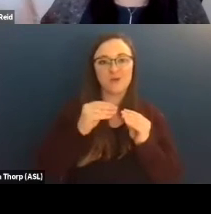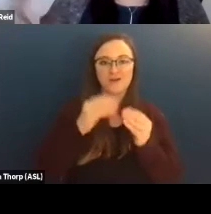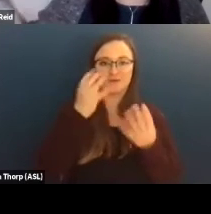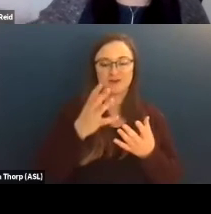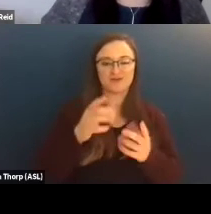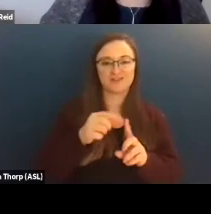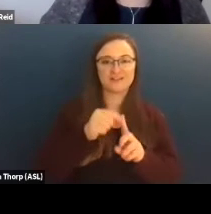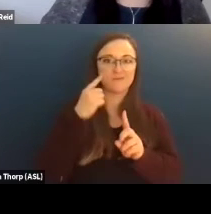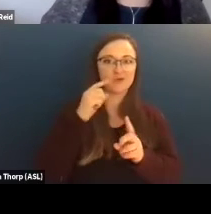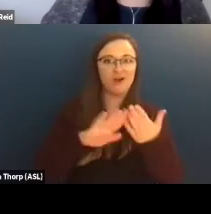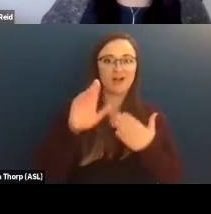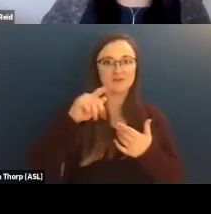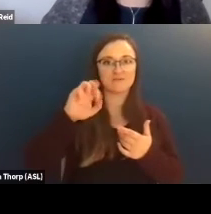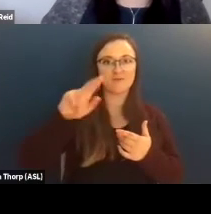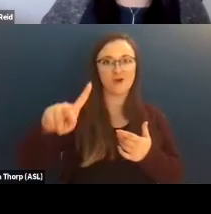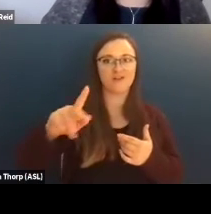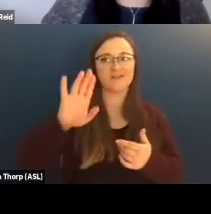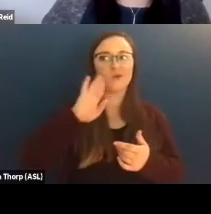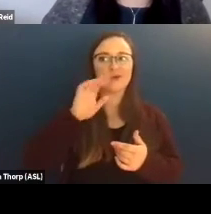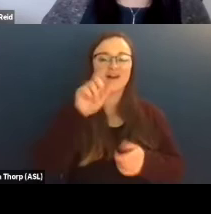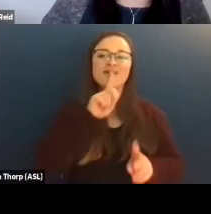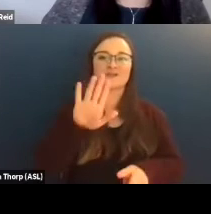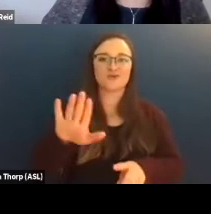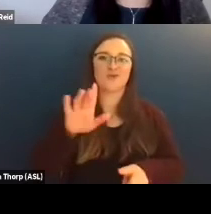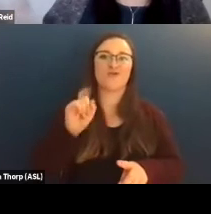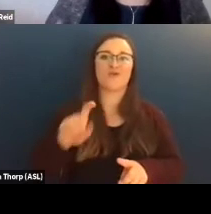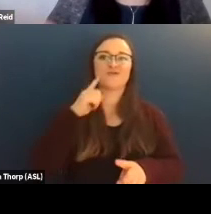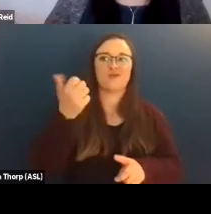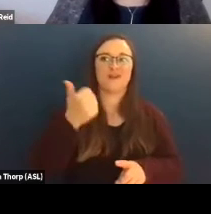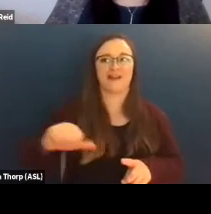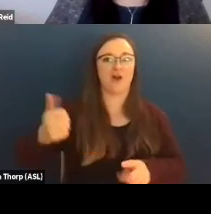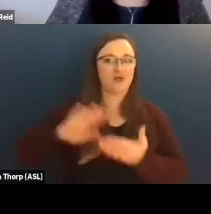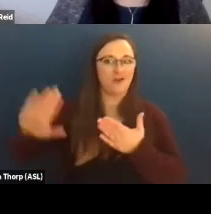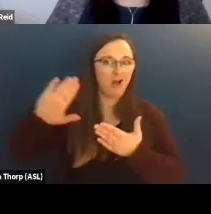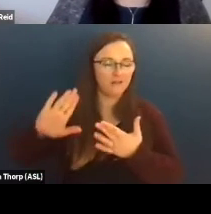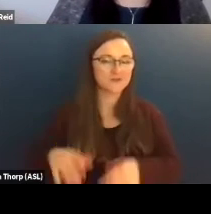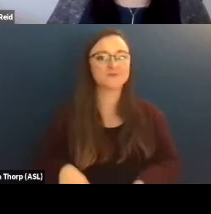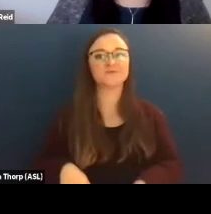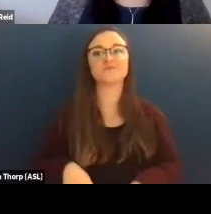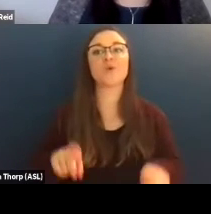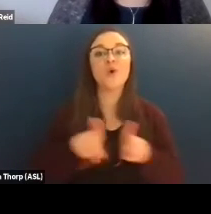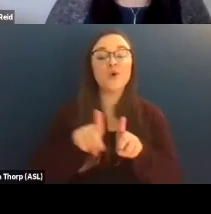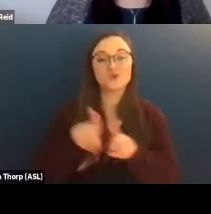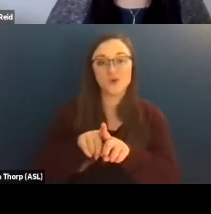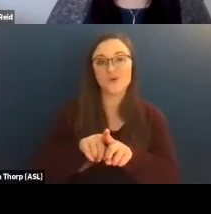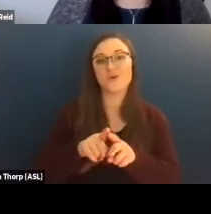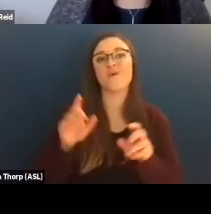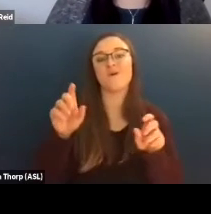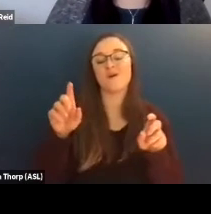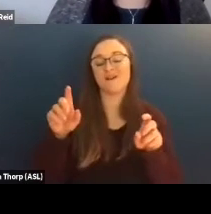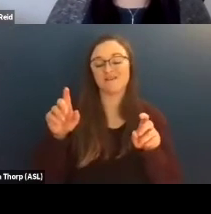which doesn't answer your questions for any other institution. Also, as a prospective student, some of what